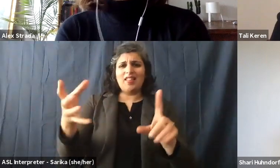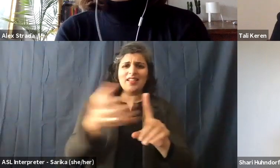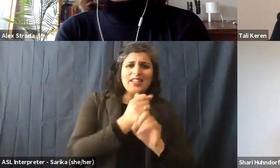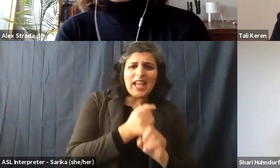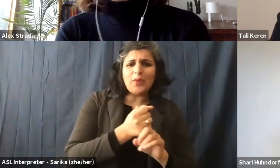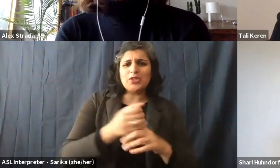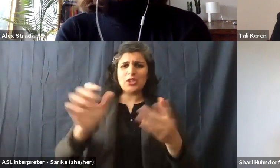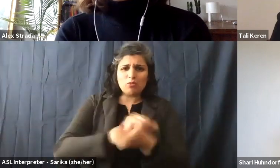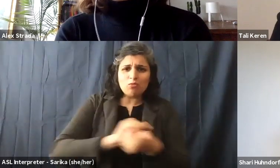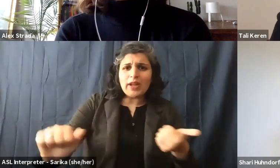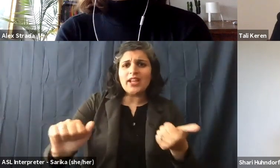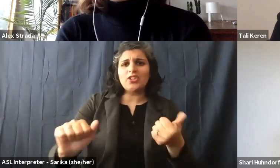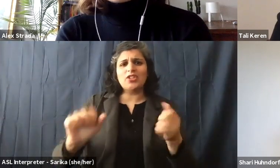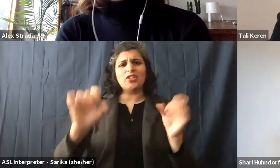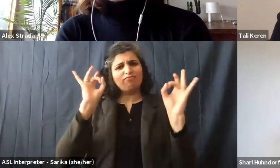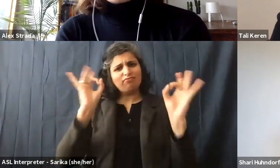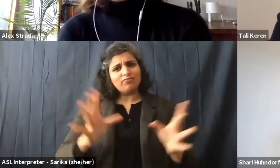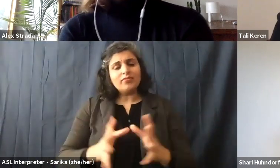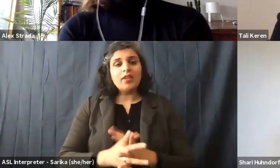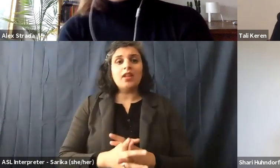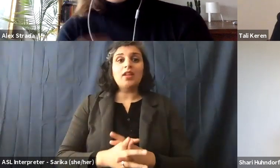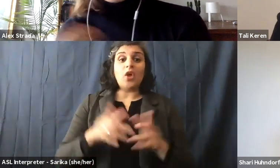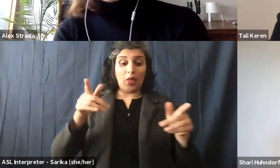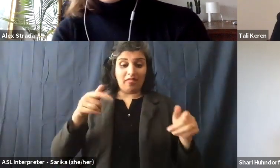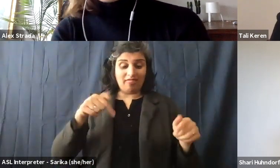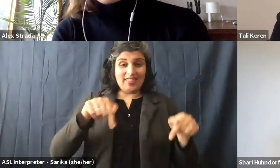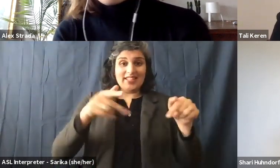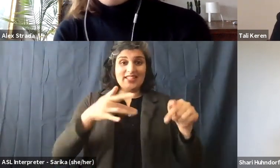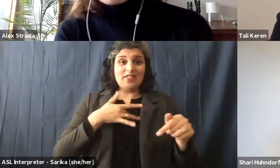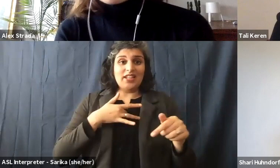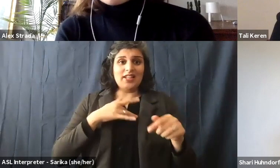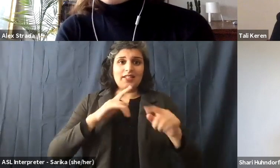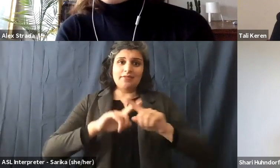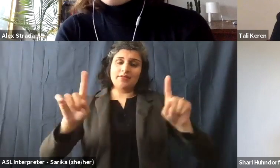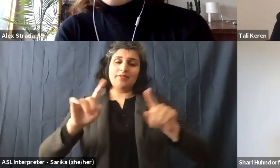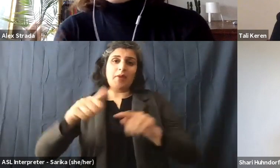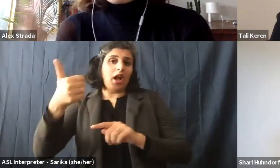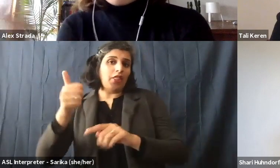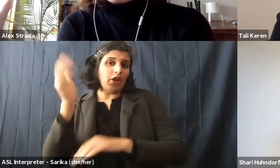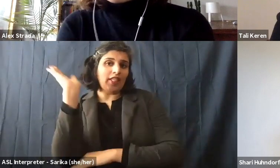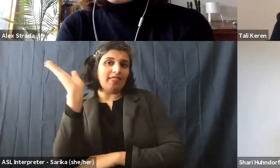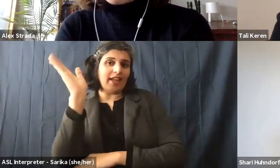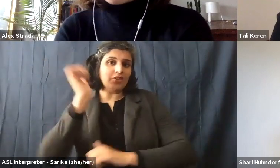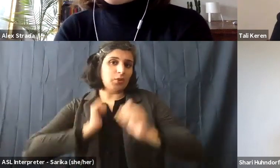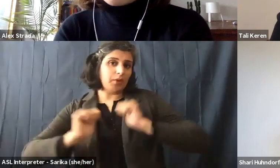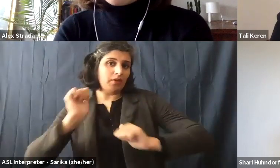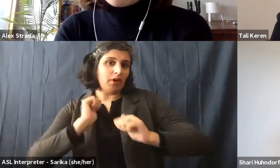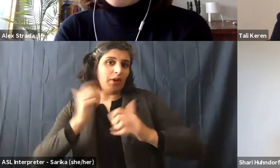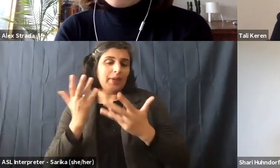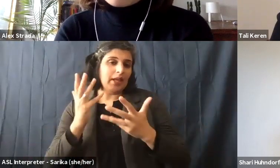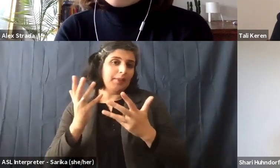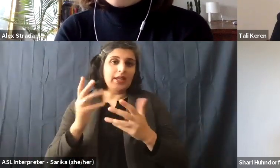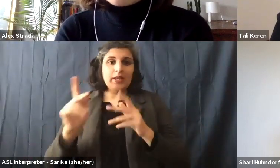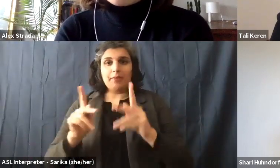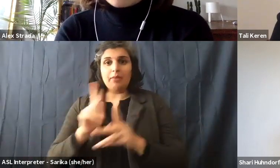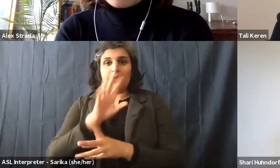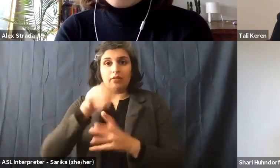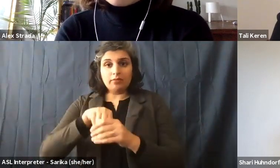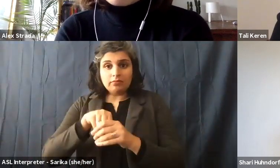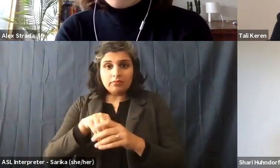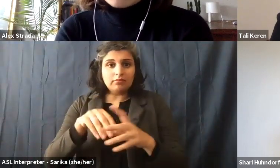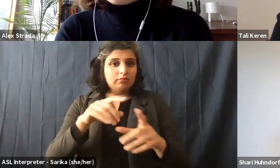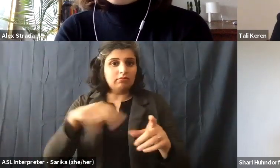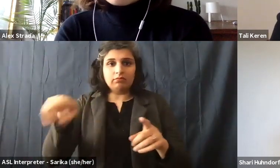project in many ways feels distinct from other lecture performances that perhaps some folks on the call have attended